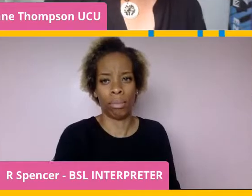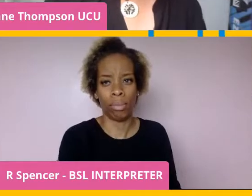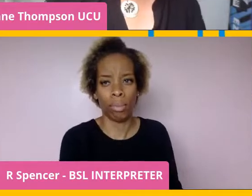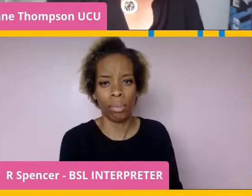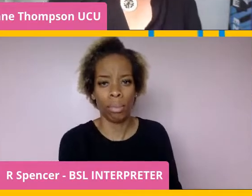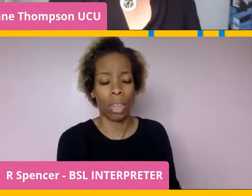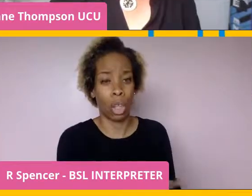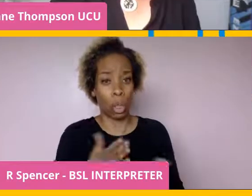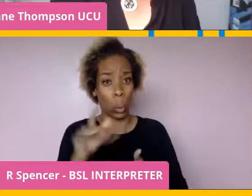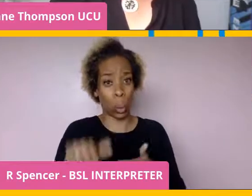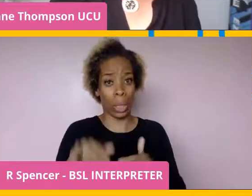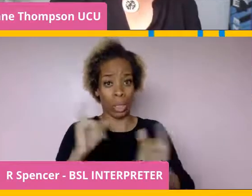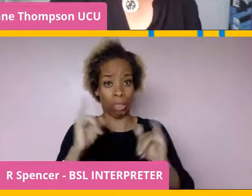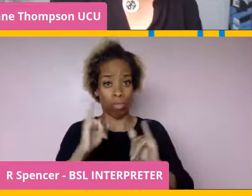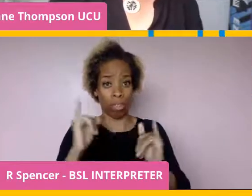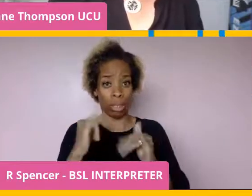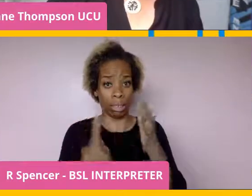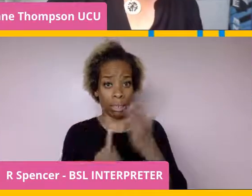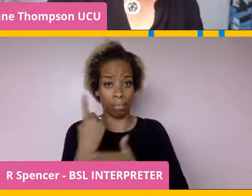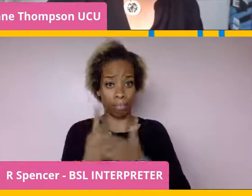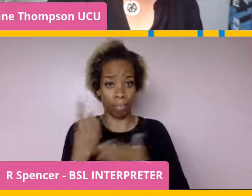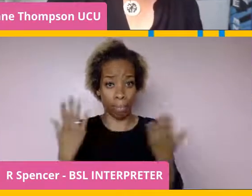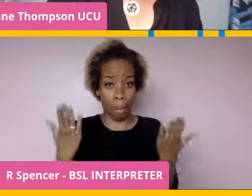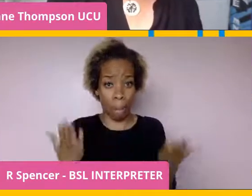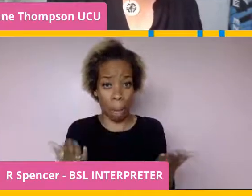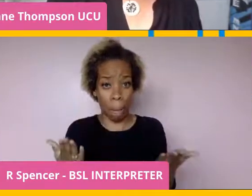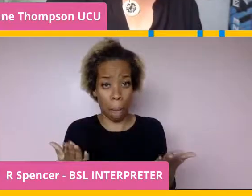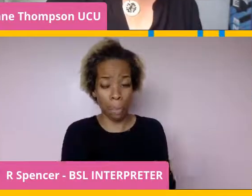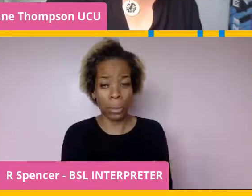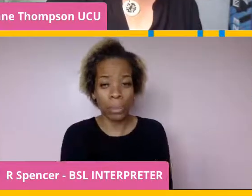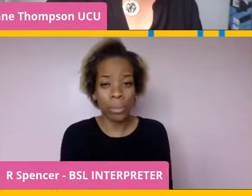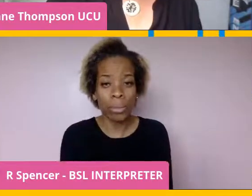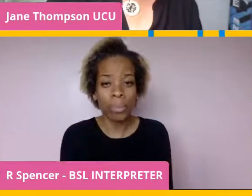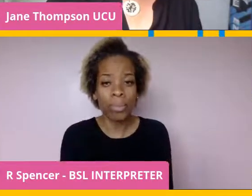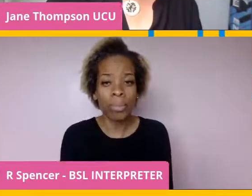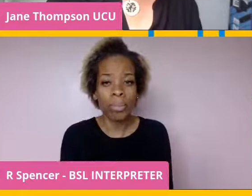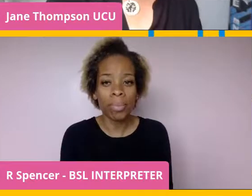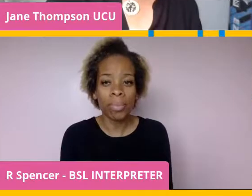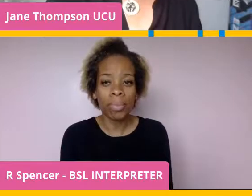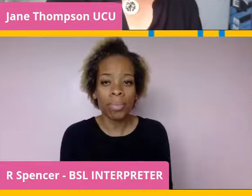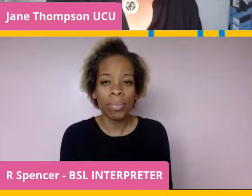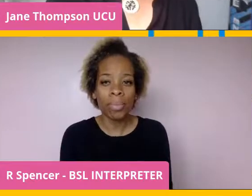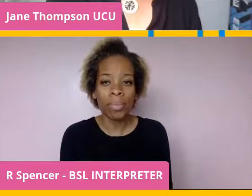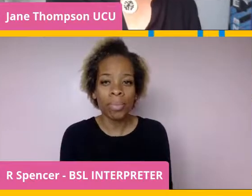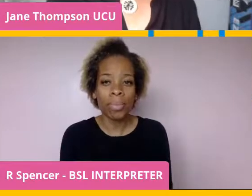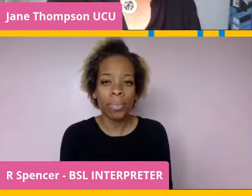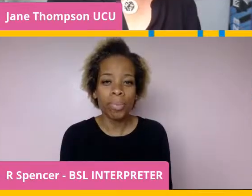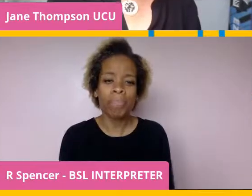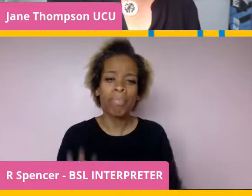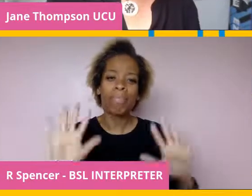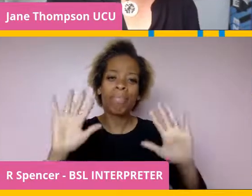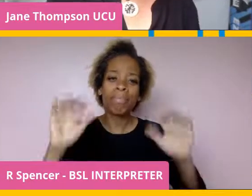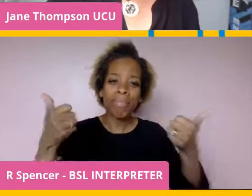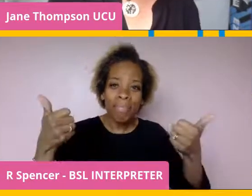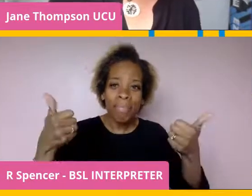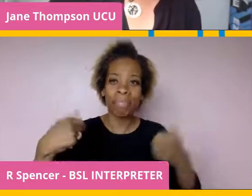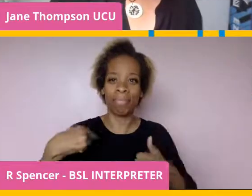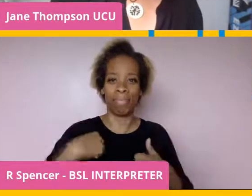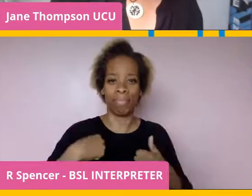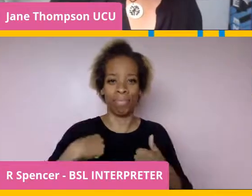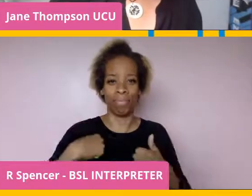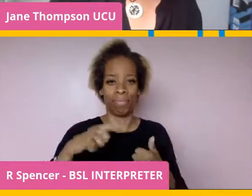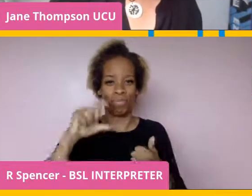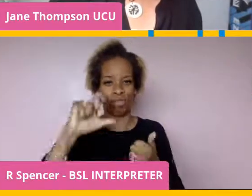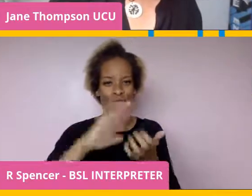Thank you, Christina and Vicky. Okay, so, hi, I'm Christina Payne. Just welcome everybody. And I'd just like to